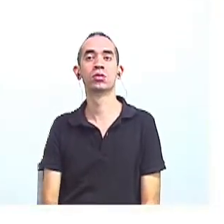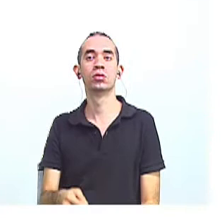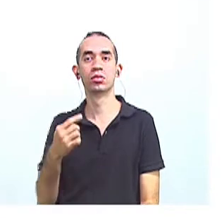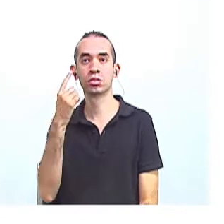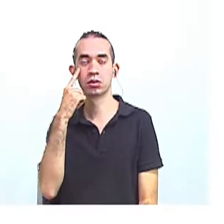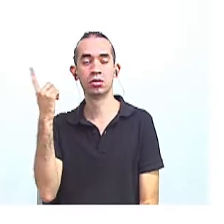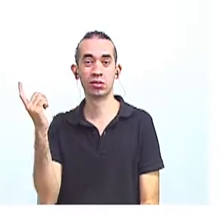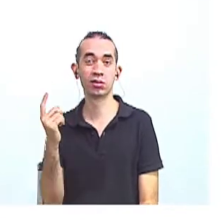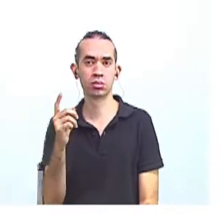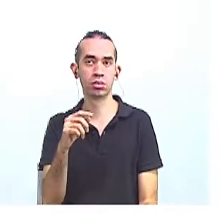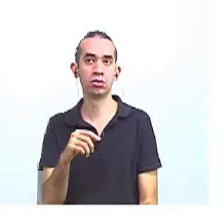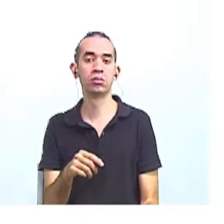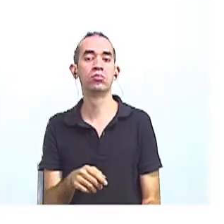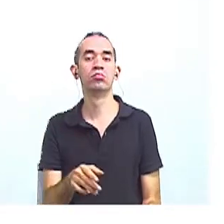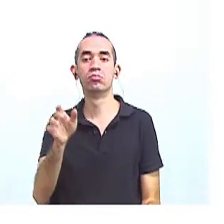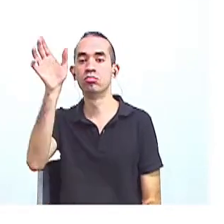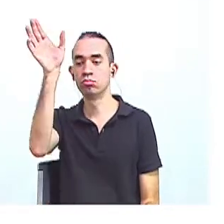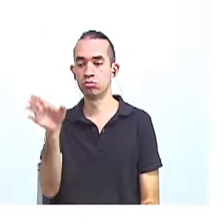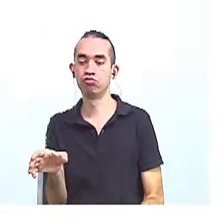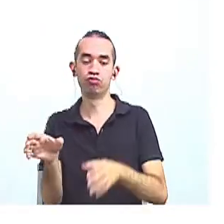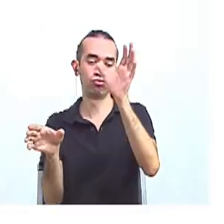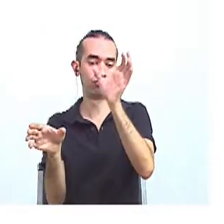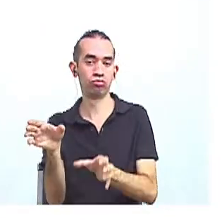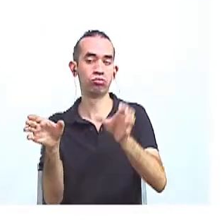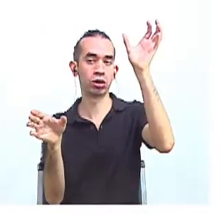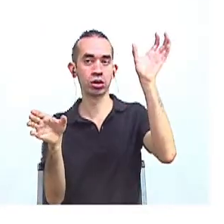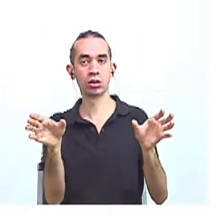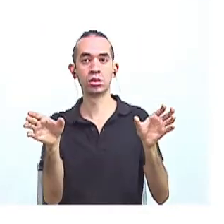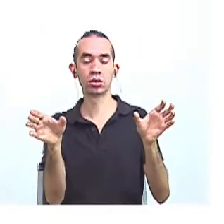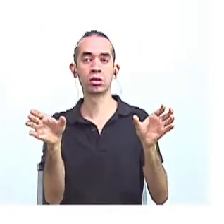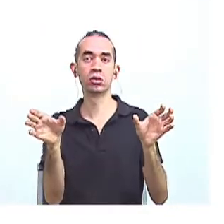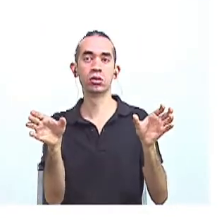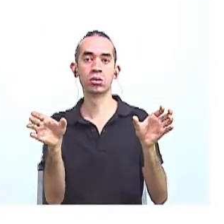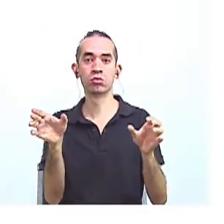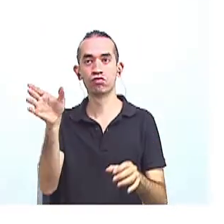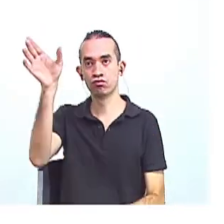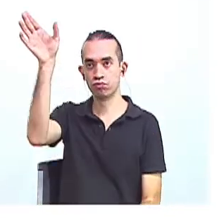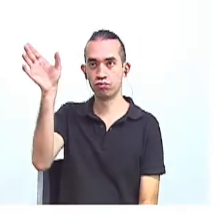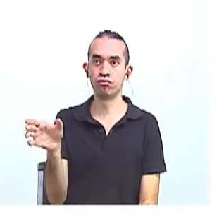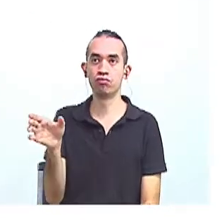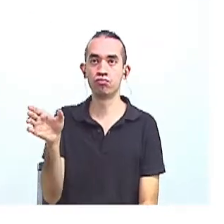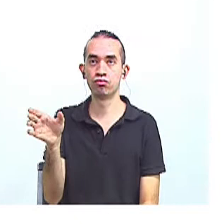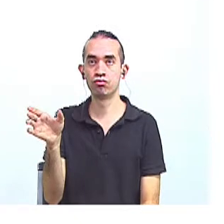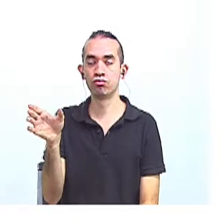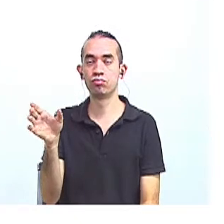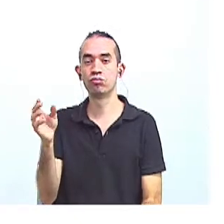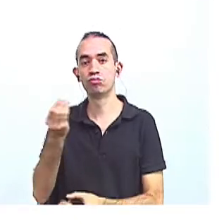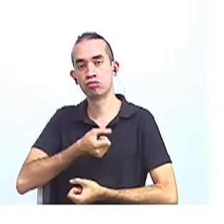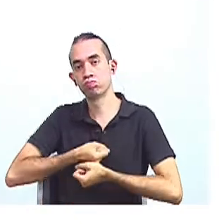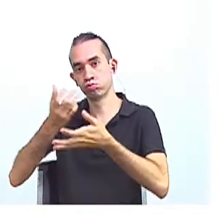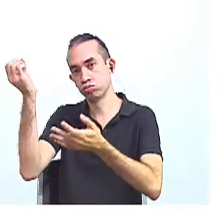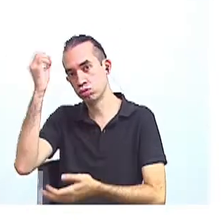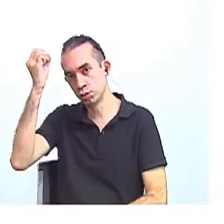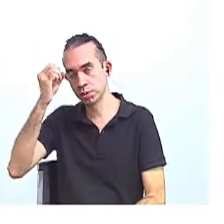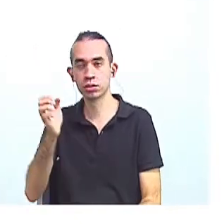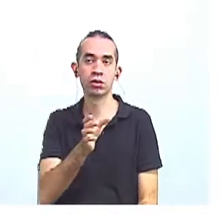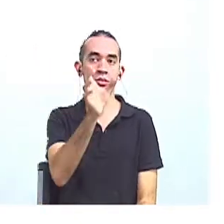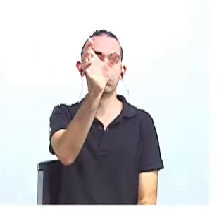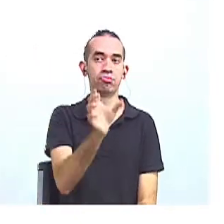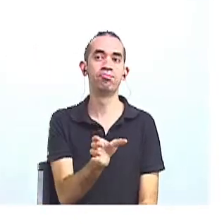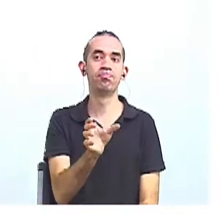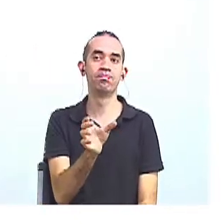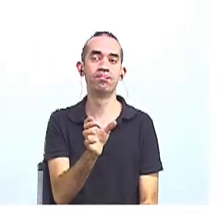that contains three different columns, and you see column number 1, expressing opinions, column number